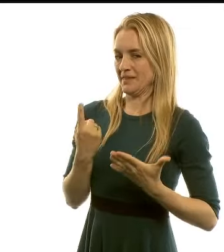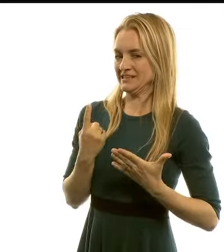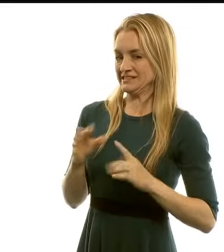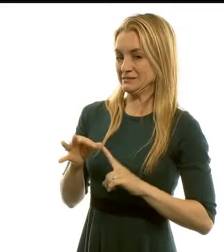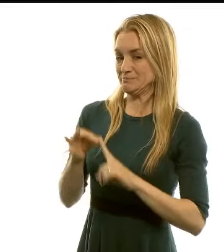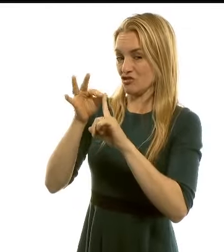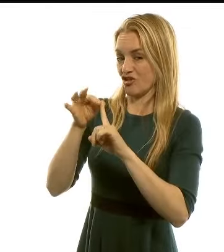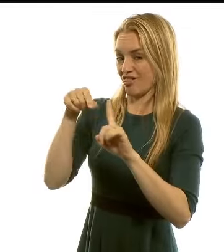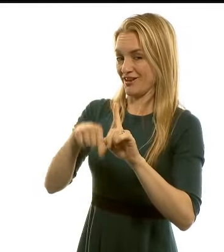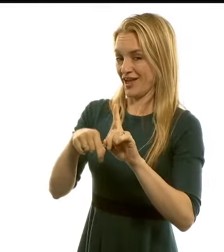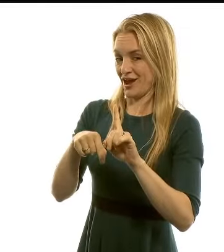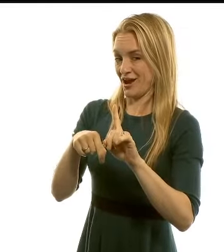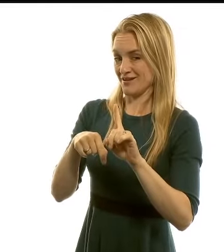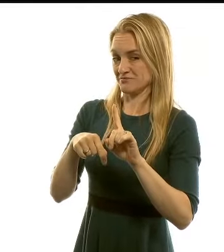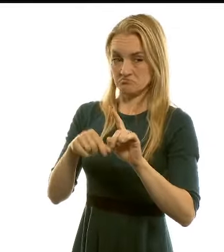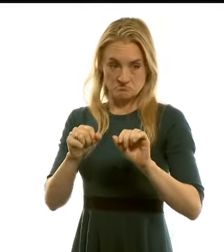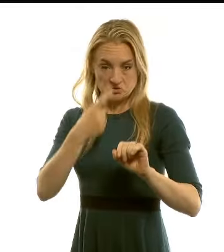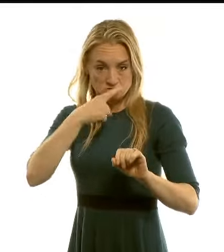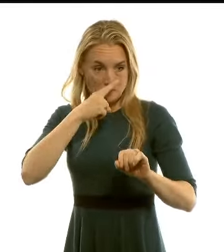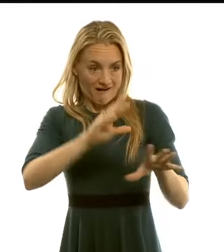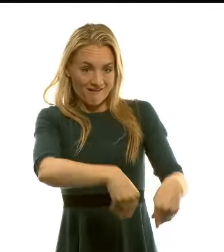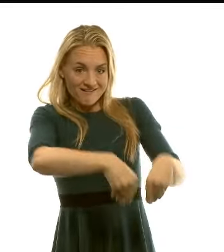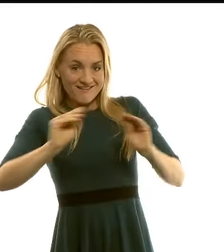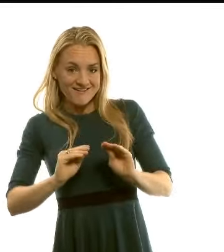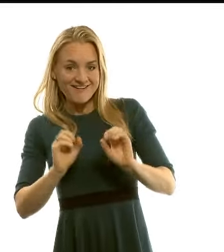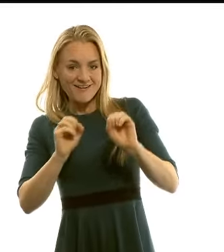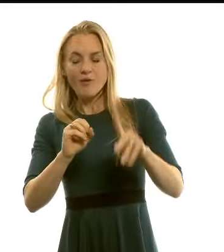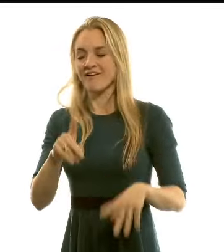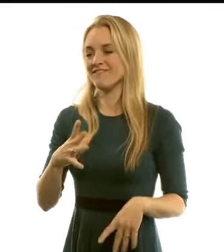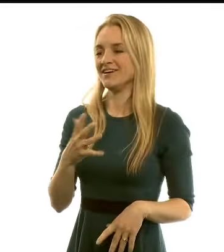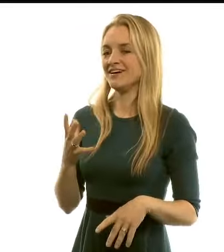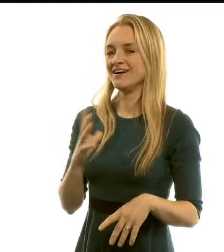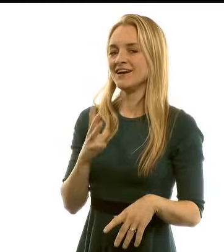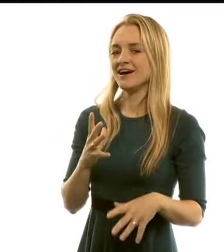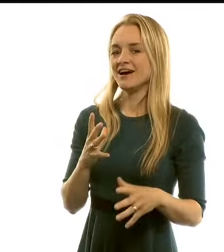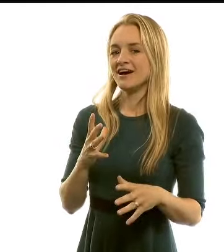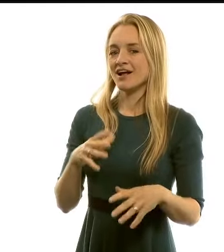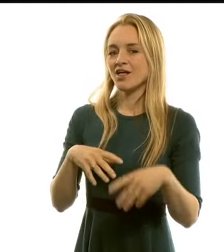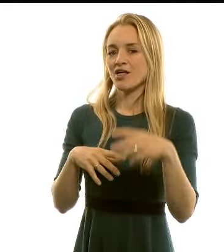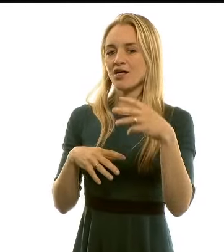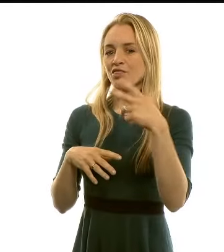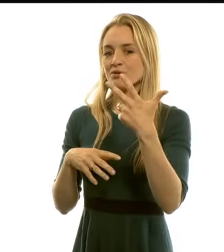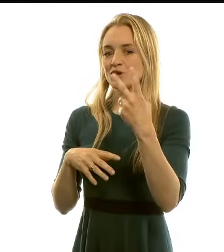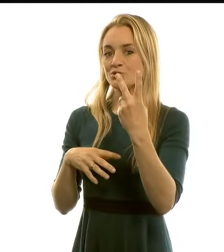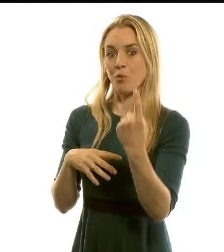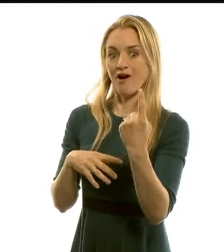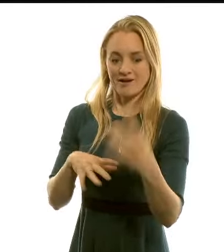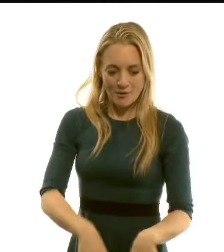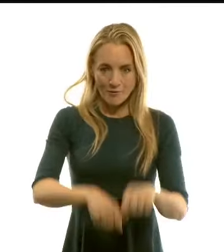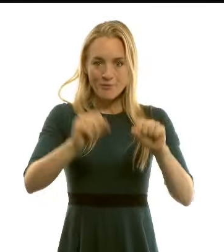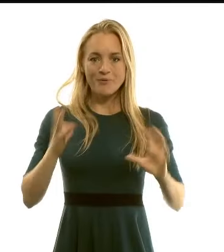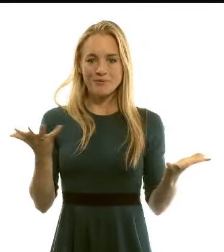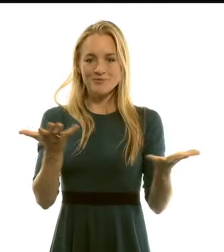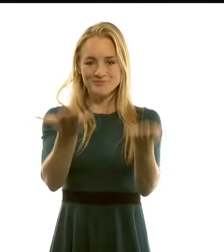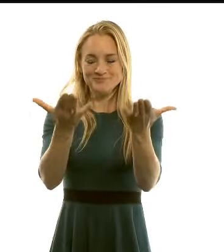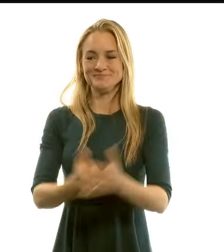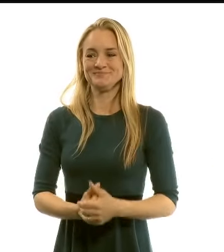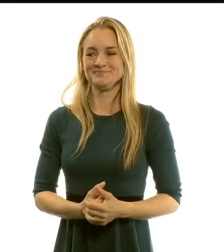do the honors? If I may. Feel free, yeah. Right, okay. Here we go. Let's go. Like a magic trick. 3, 2, 1. Wow! Yeah!